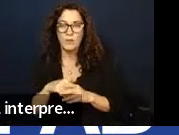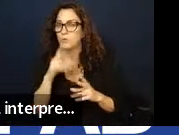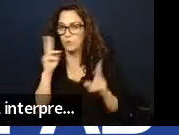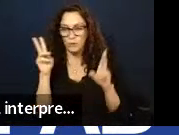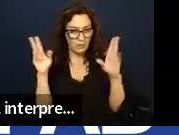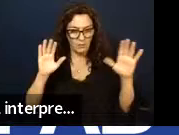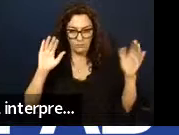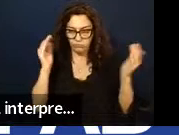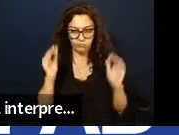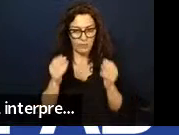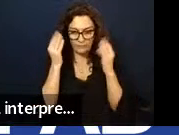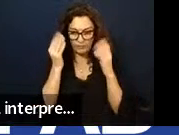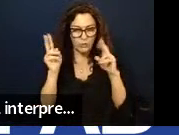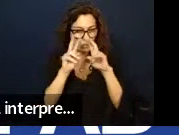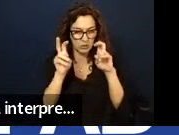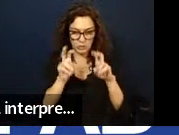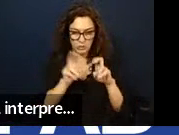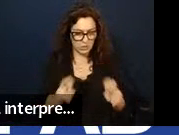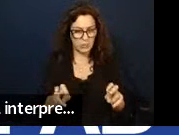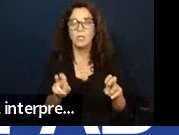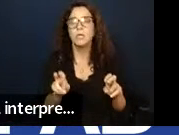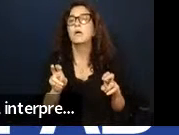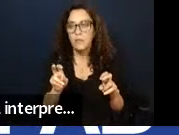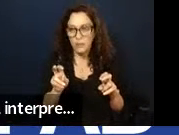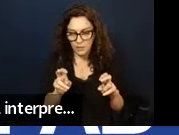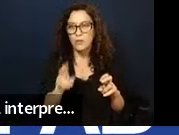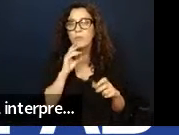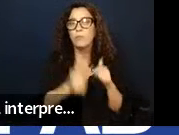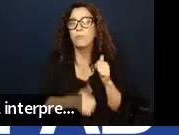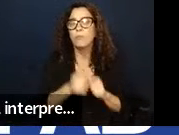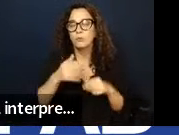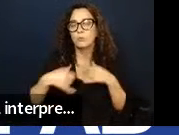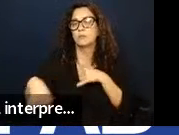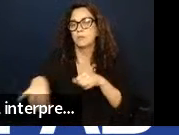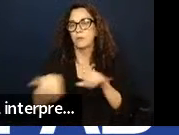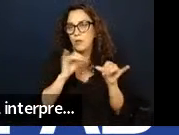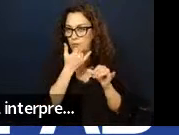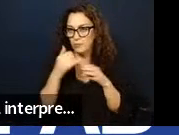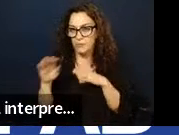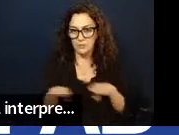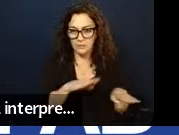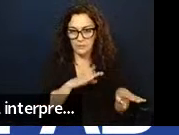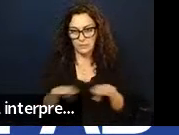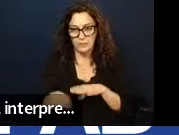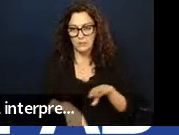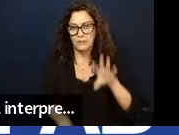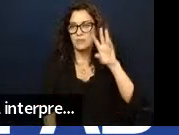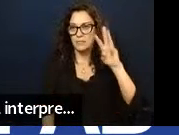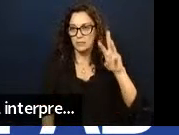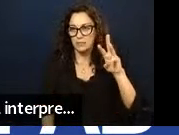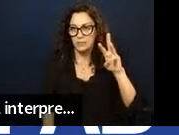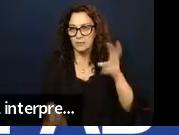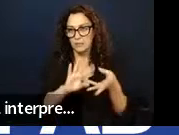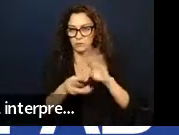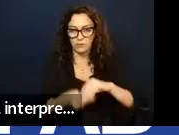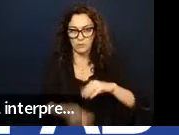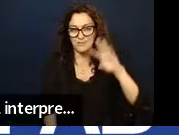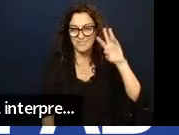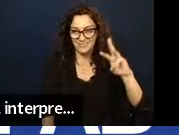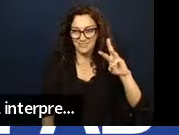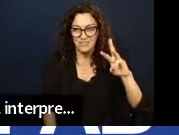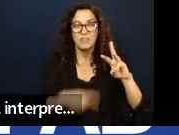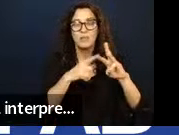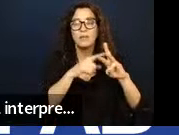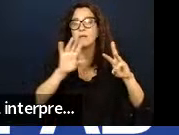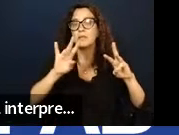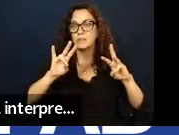found through them the most frequently committed misconduct. So what we're looking at in front of us, these 6 comprise